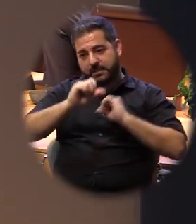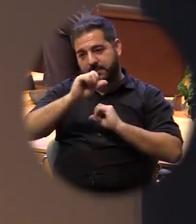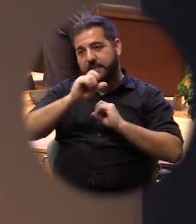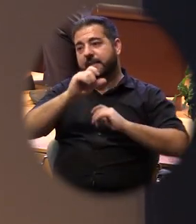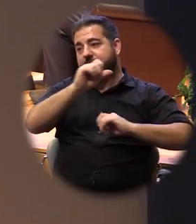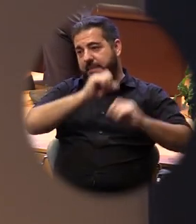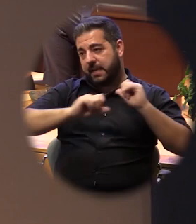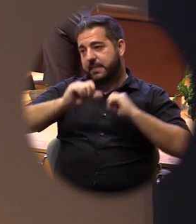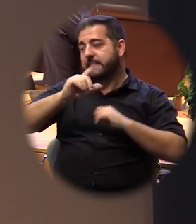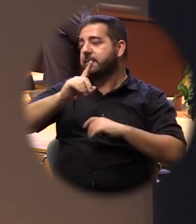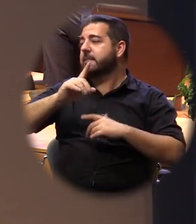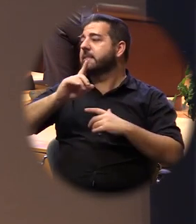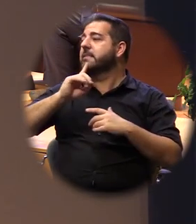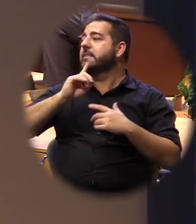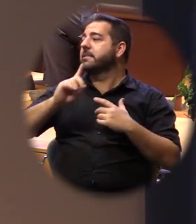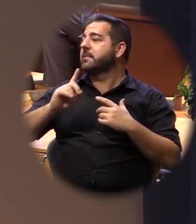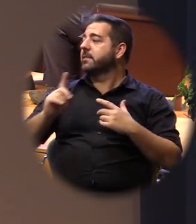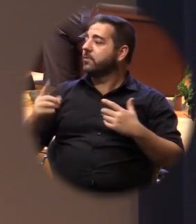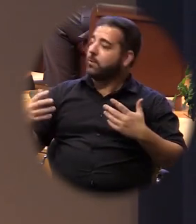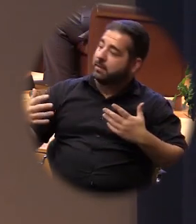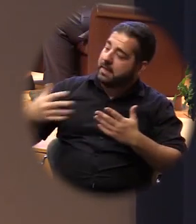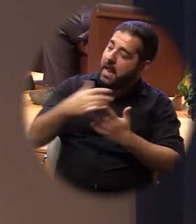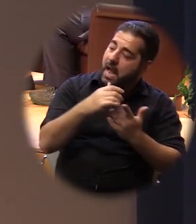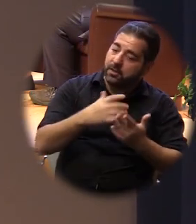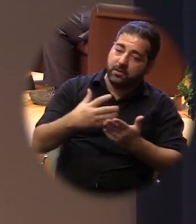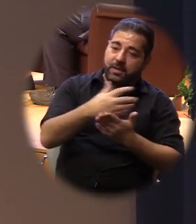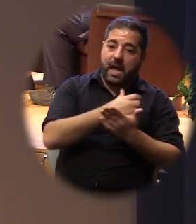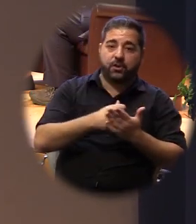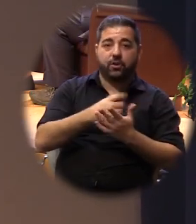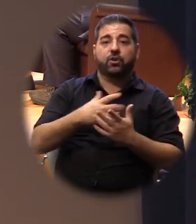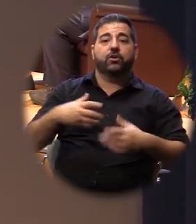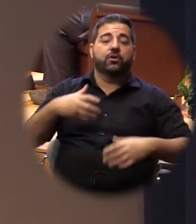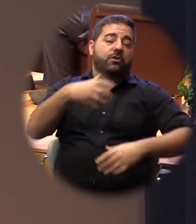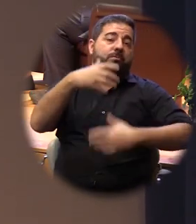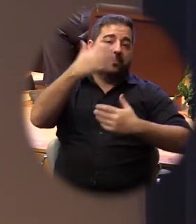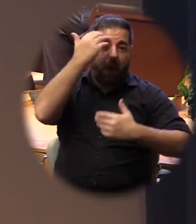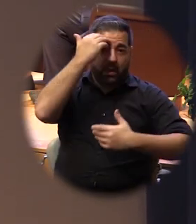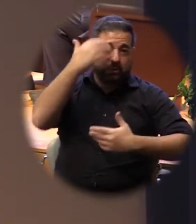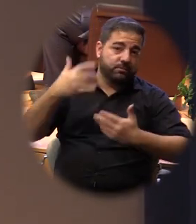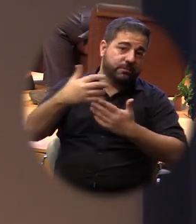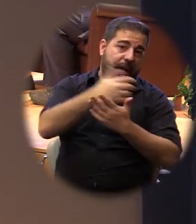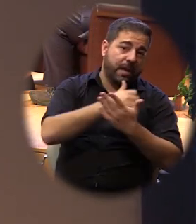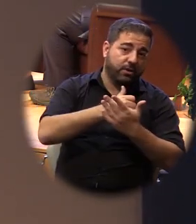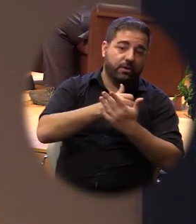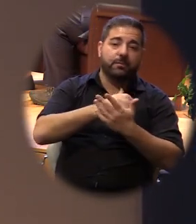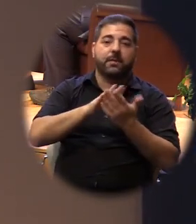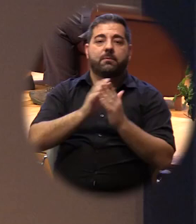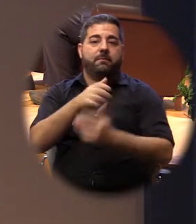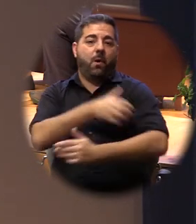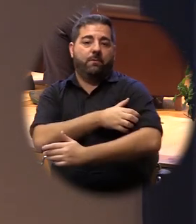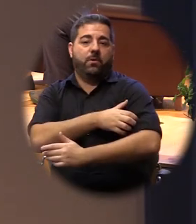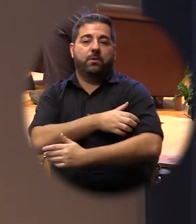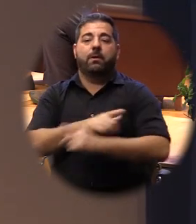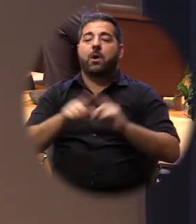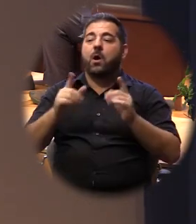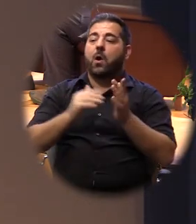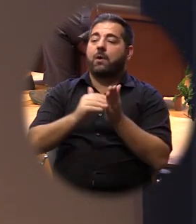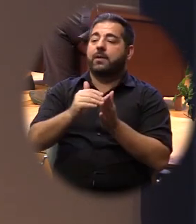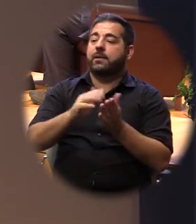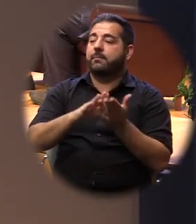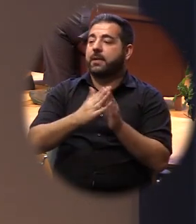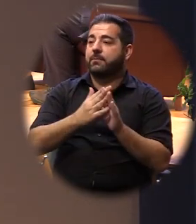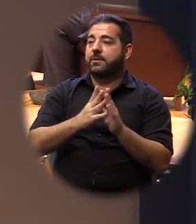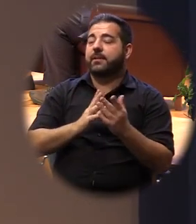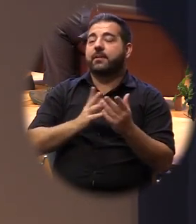way of gathering, disseminating knowledge that's very powerful. But also it, in many cases, really should be